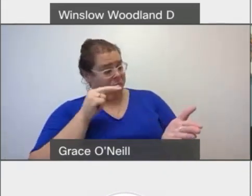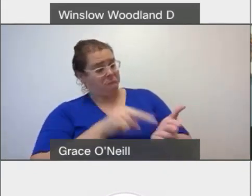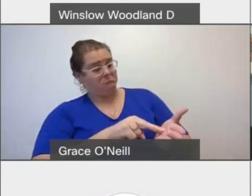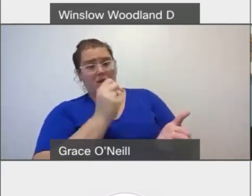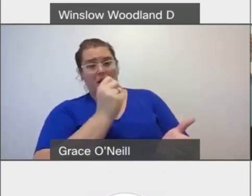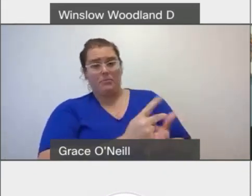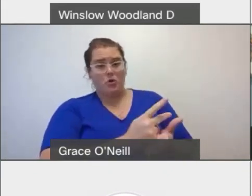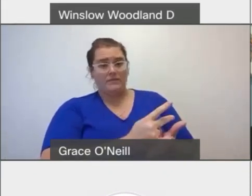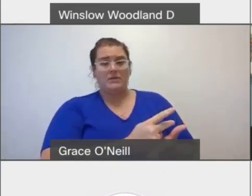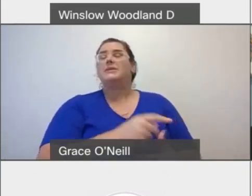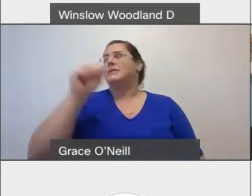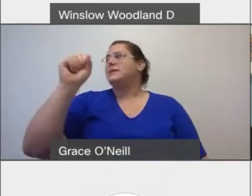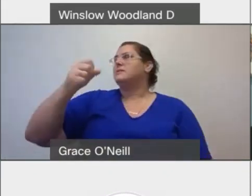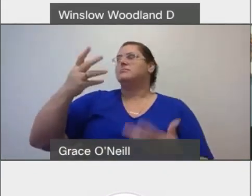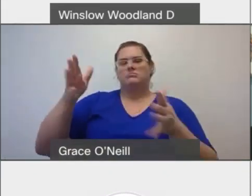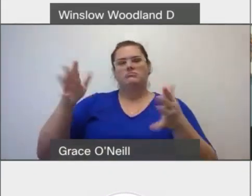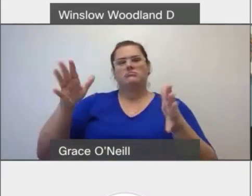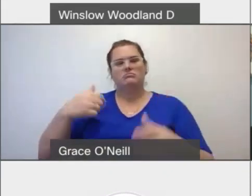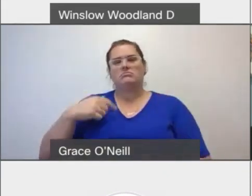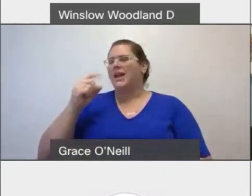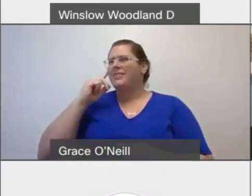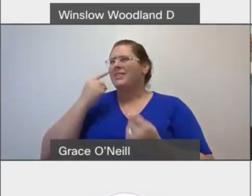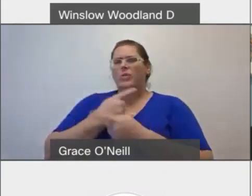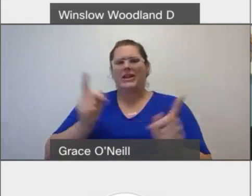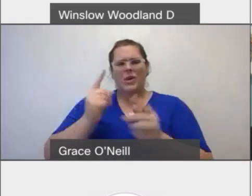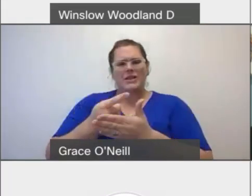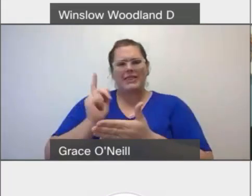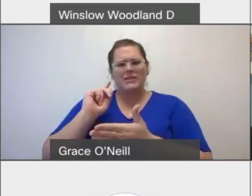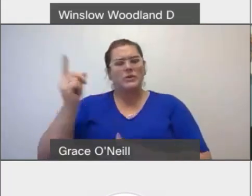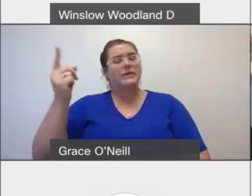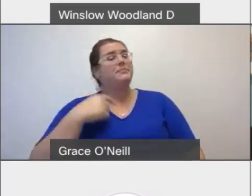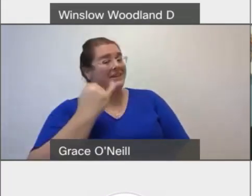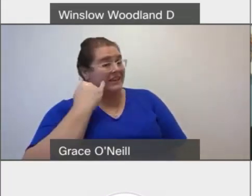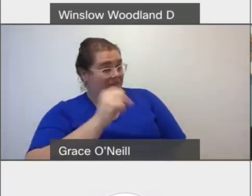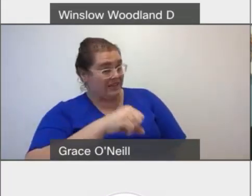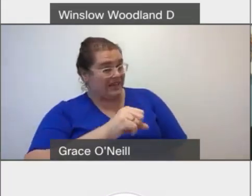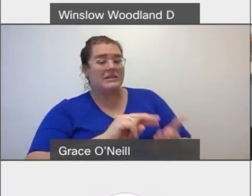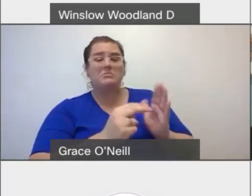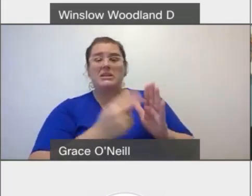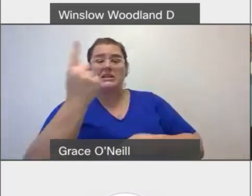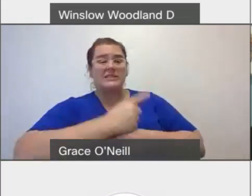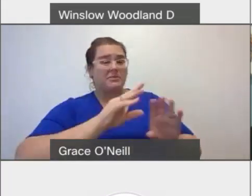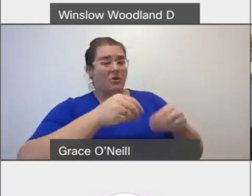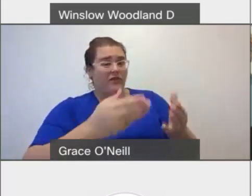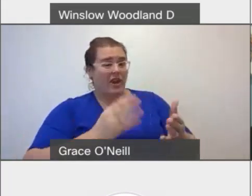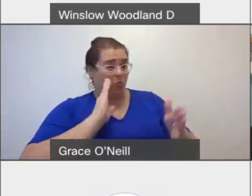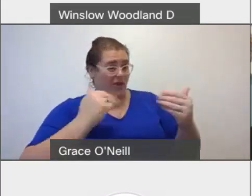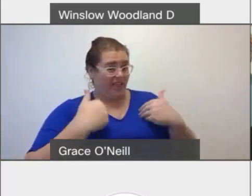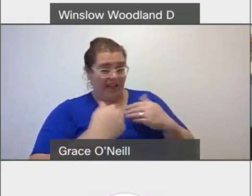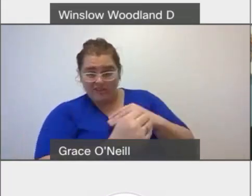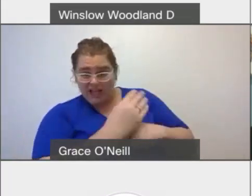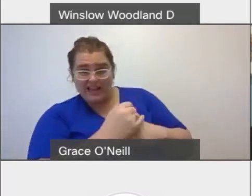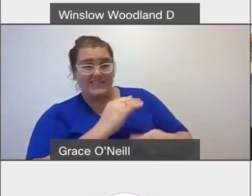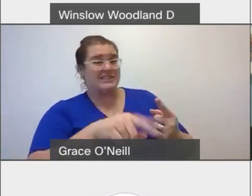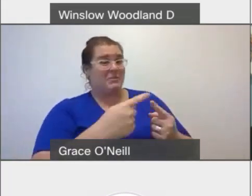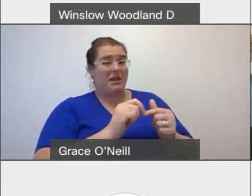announced that last week. If so, will there be any guidance issued to day providers as the best way to coordinate this with